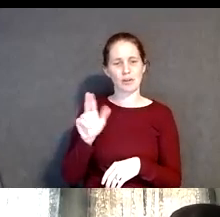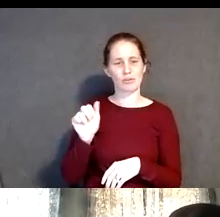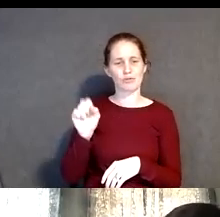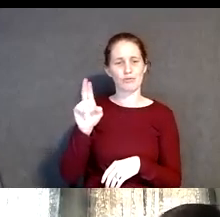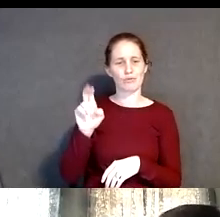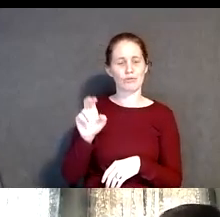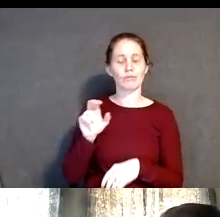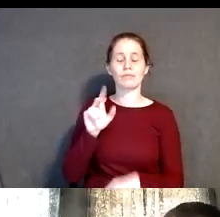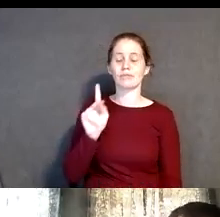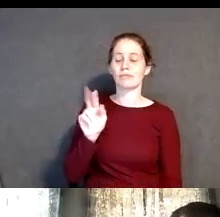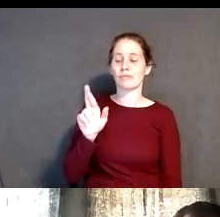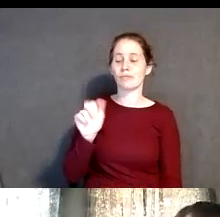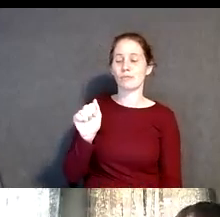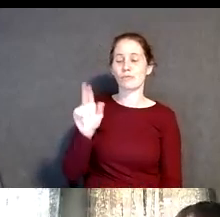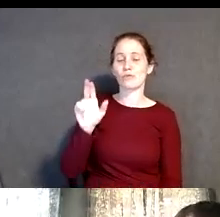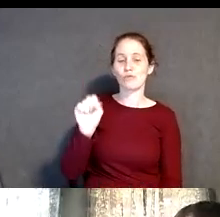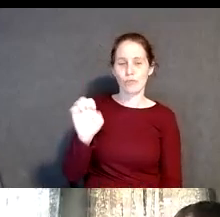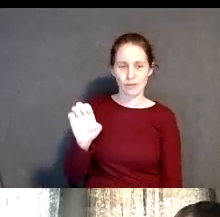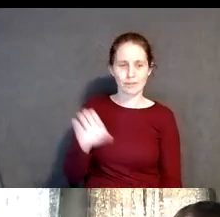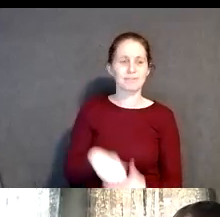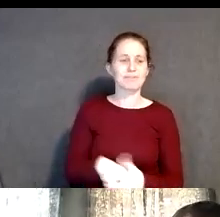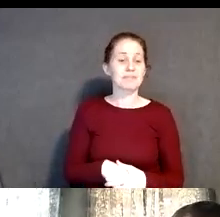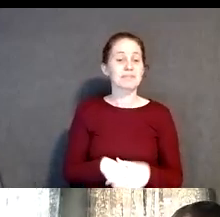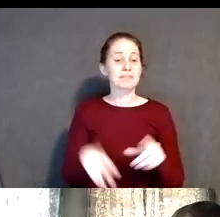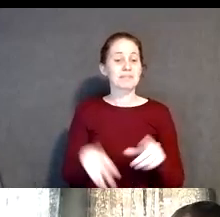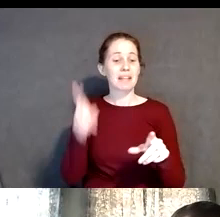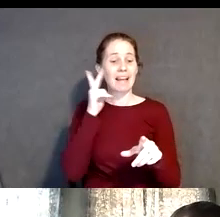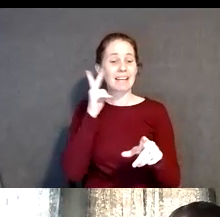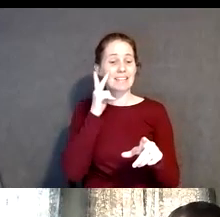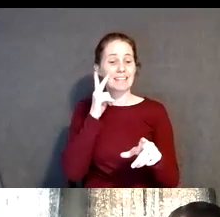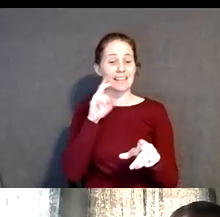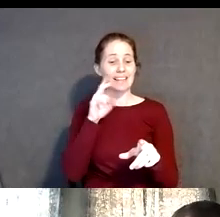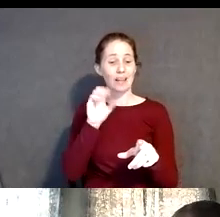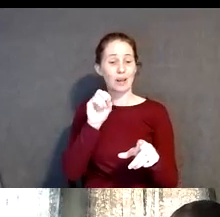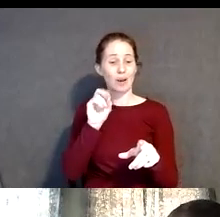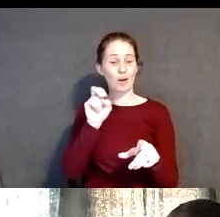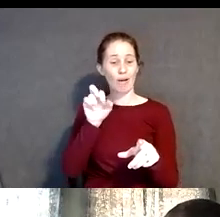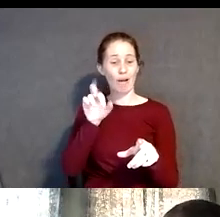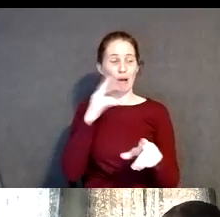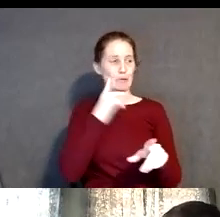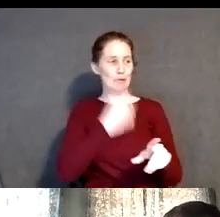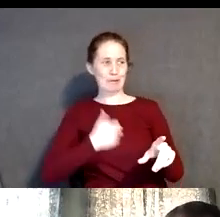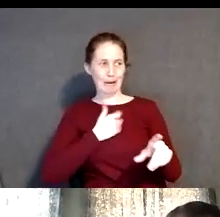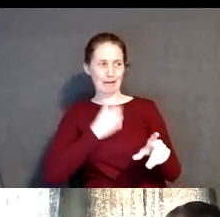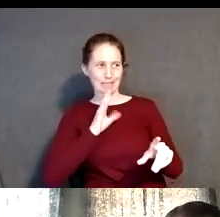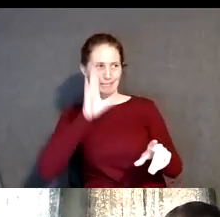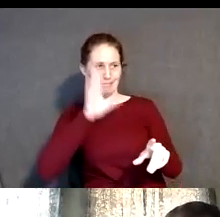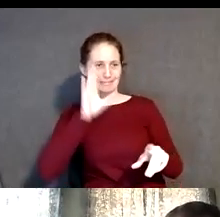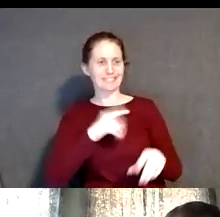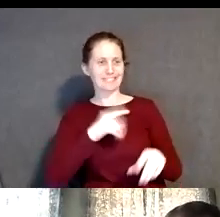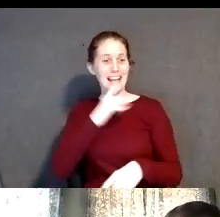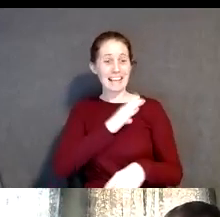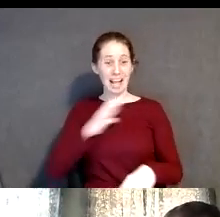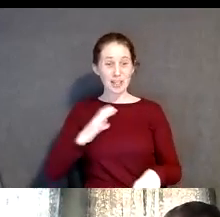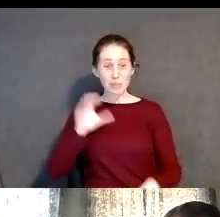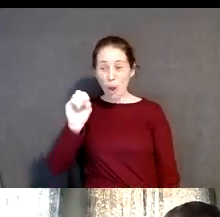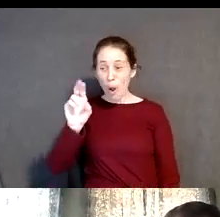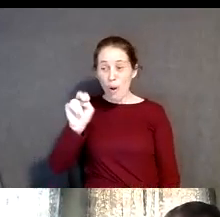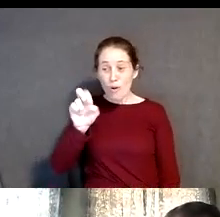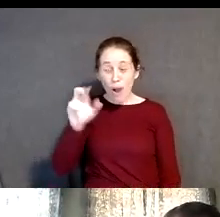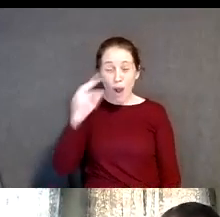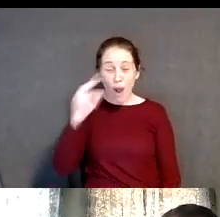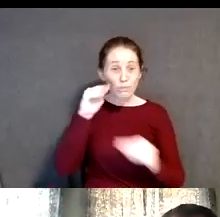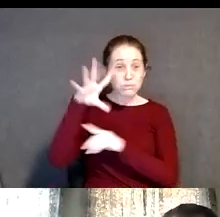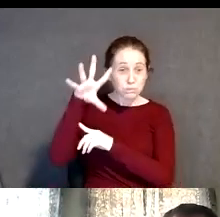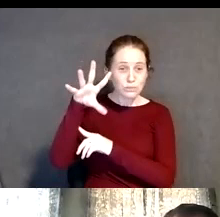Madam President. I think I see Councilman O'Connor. Sorry, I just want to. For Councilman O'Connor to come on, it's